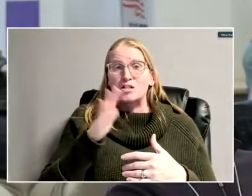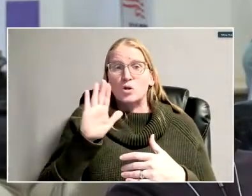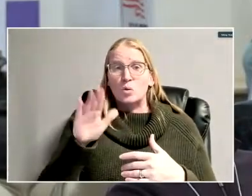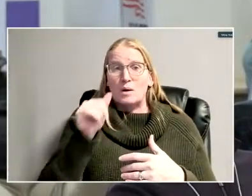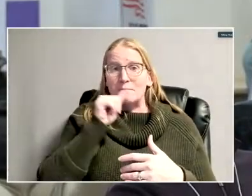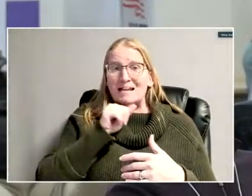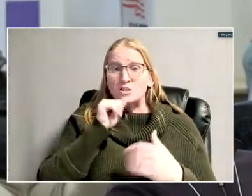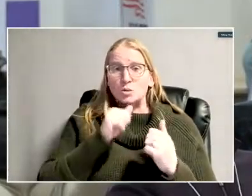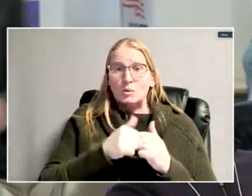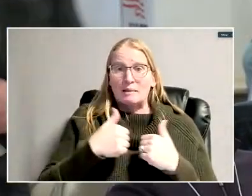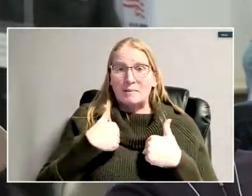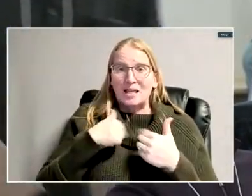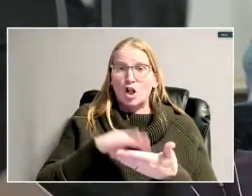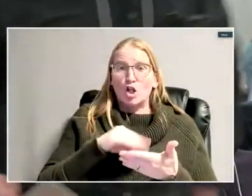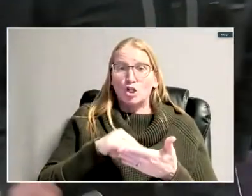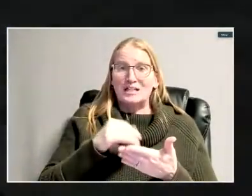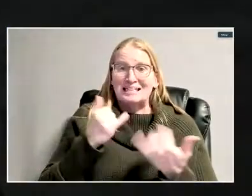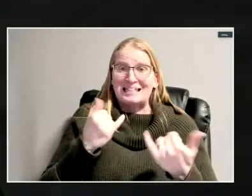article